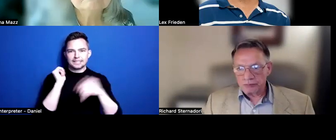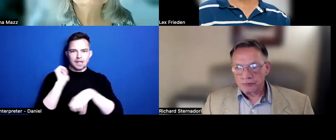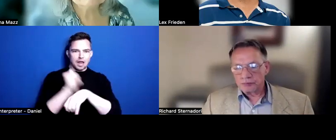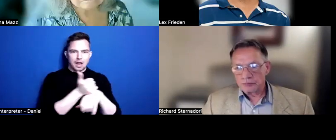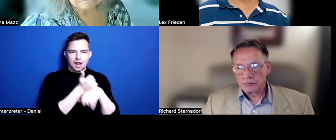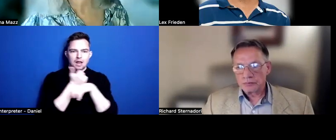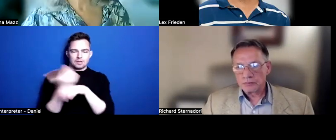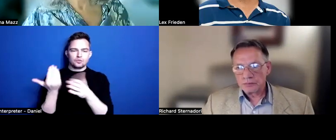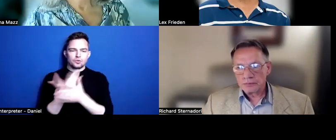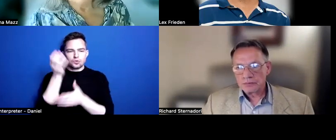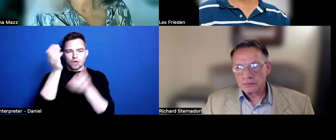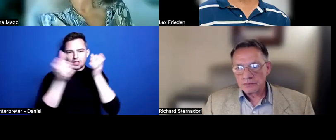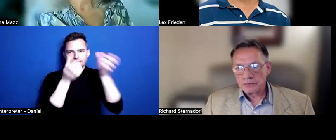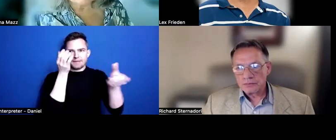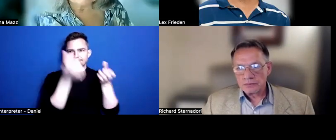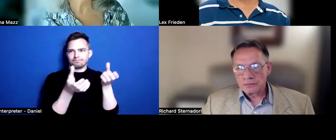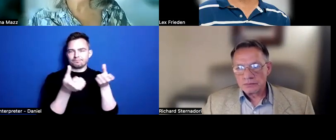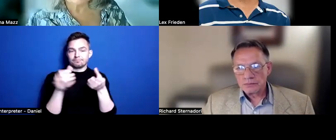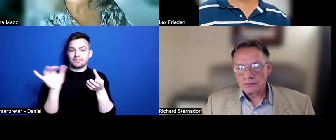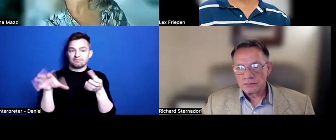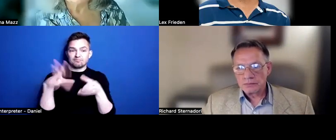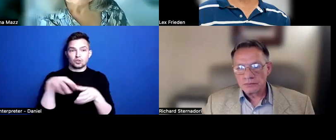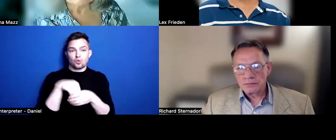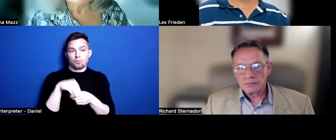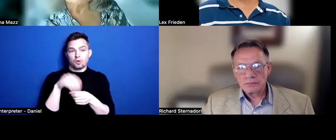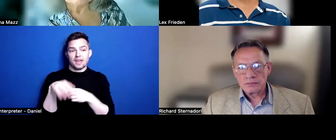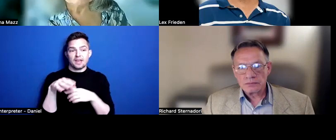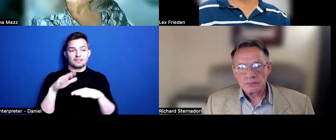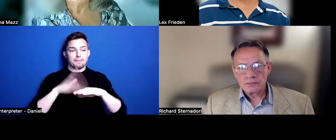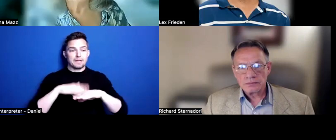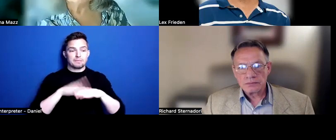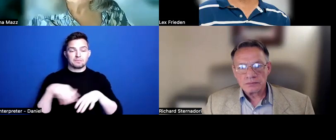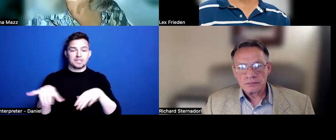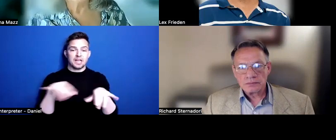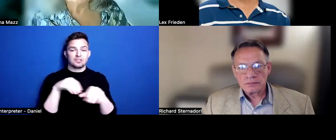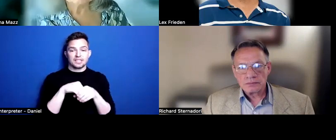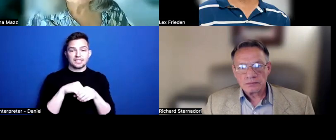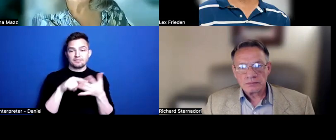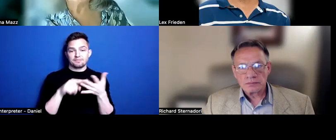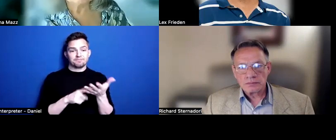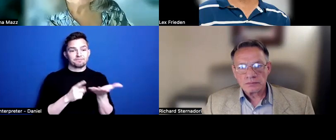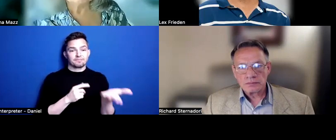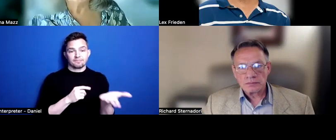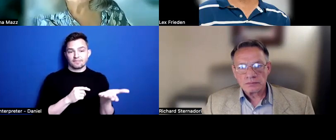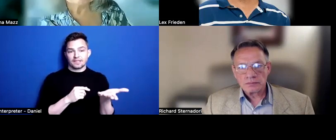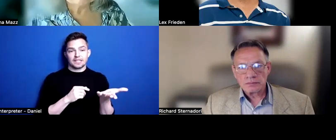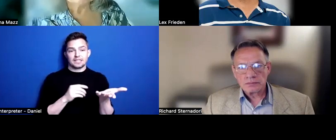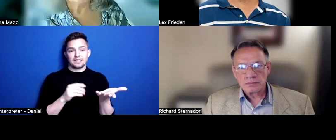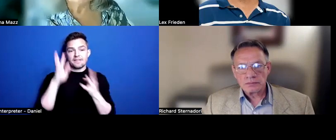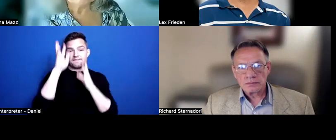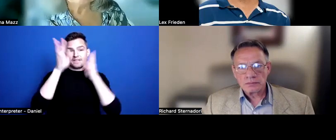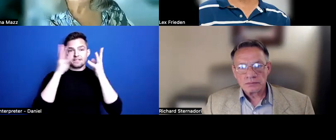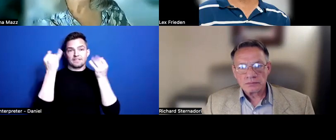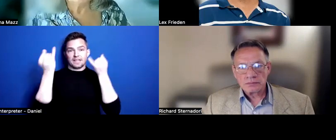new concepts and incorporate the minimum standards into those inventive